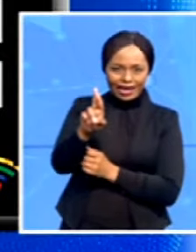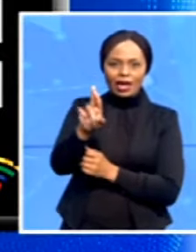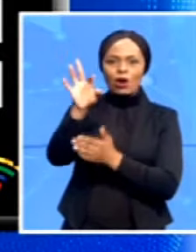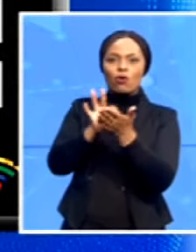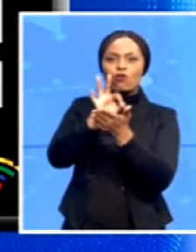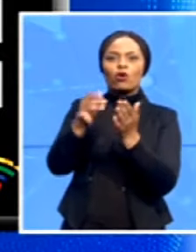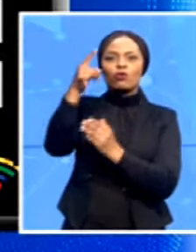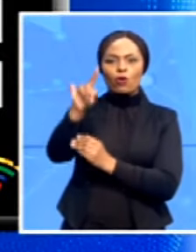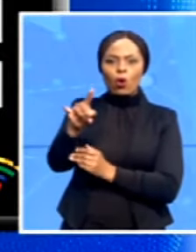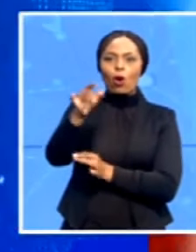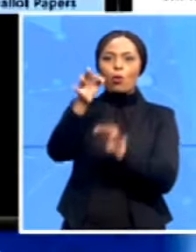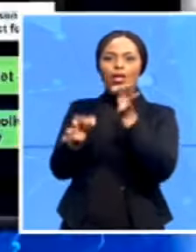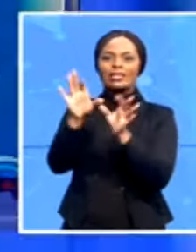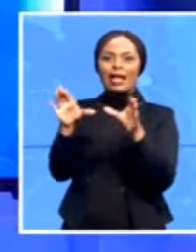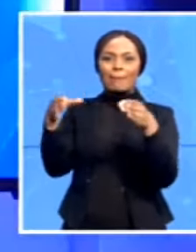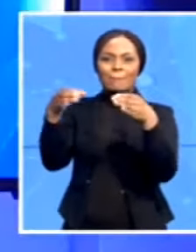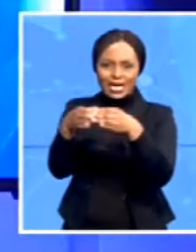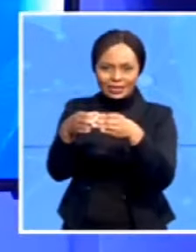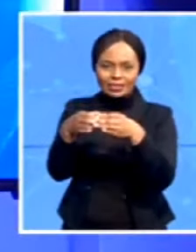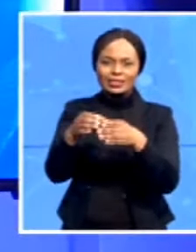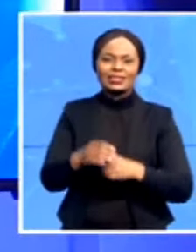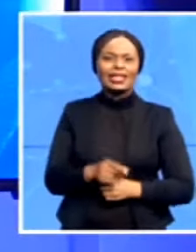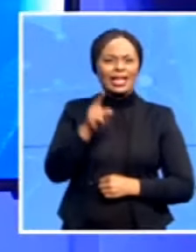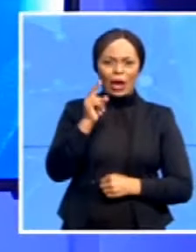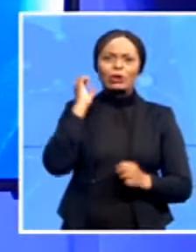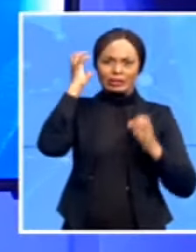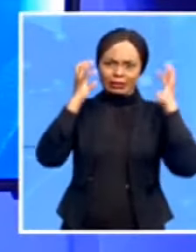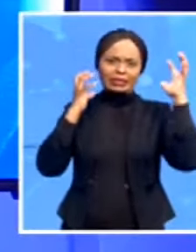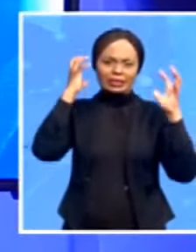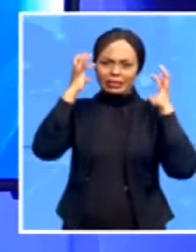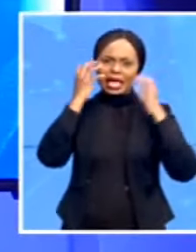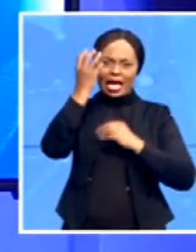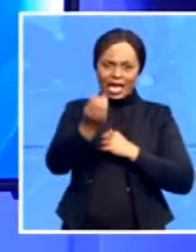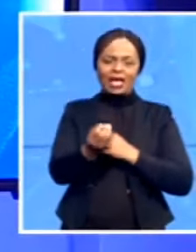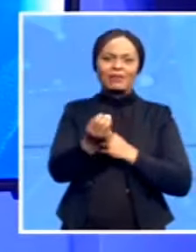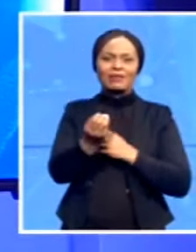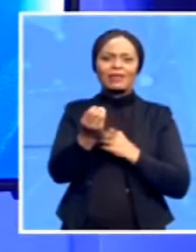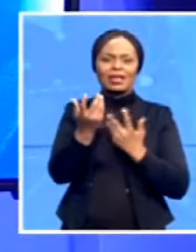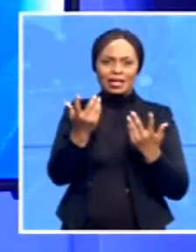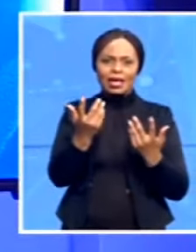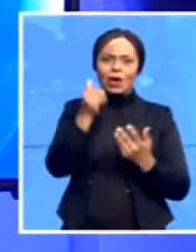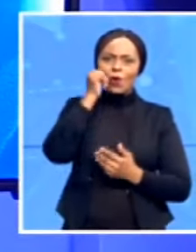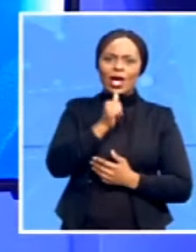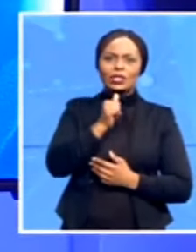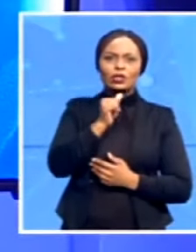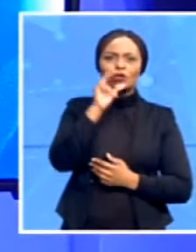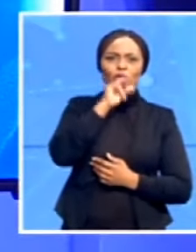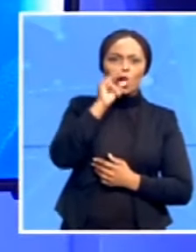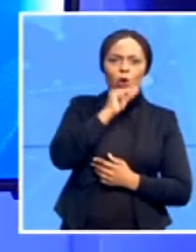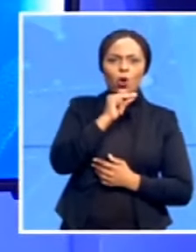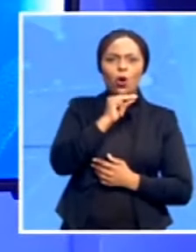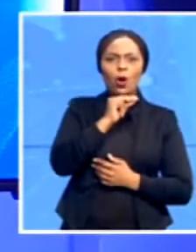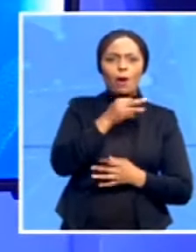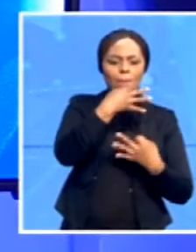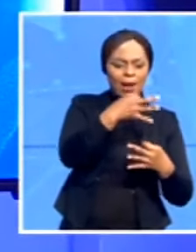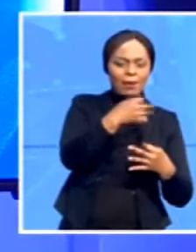trickier when we talk about the ballot papers for local and district councils. So here, you will be getting